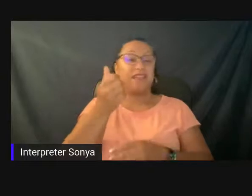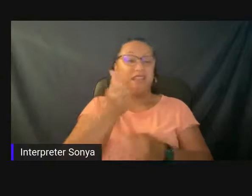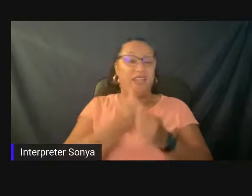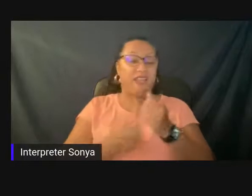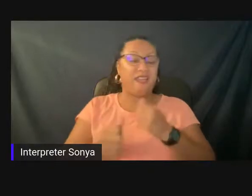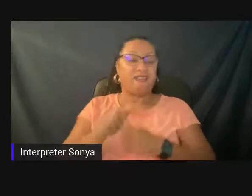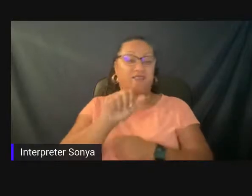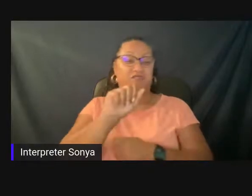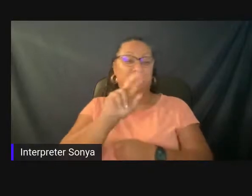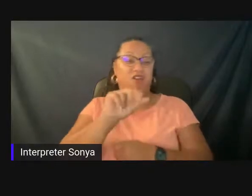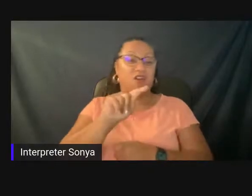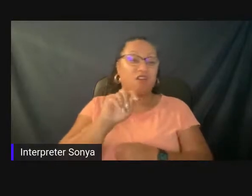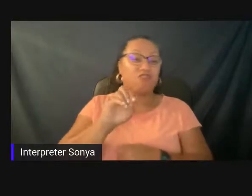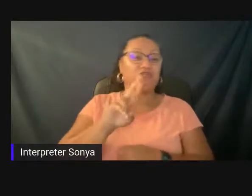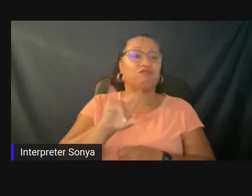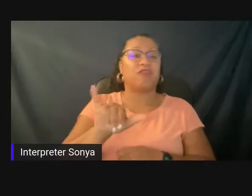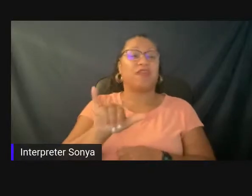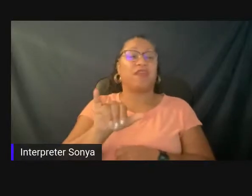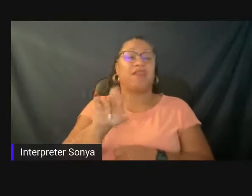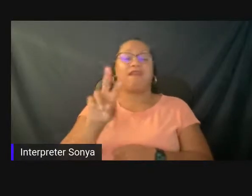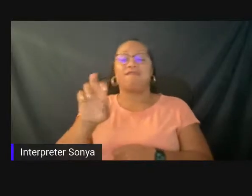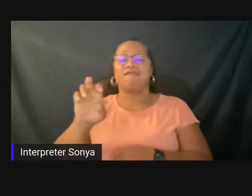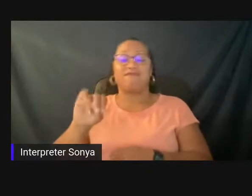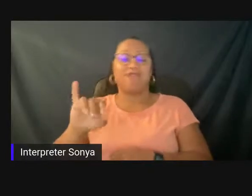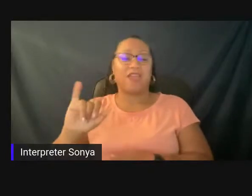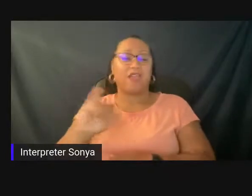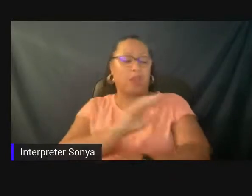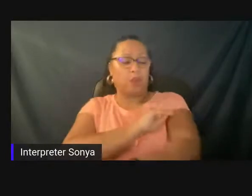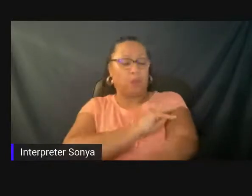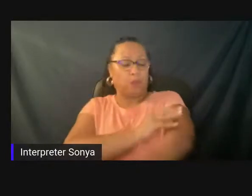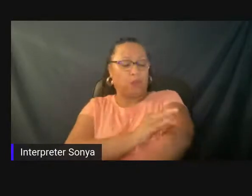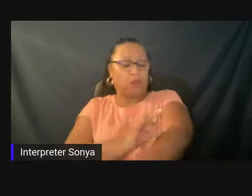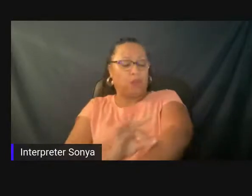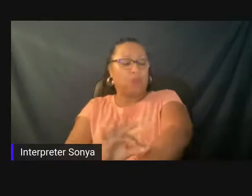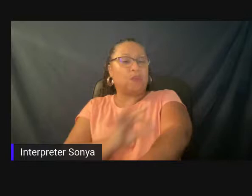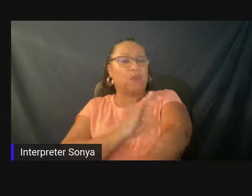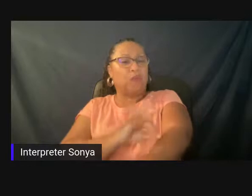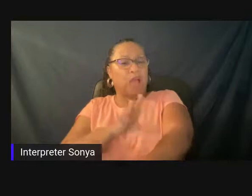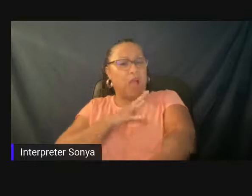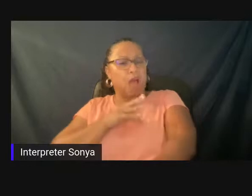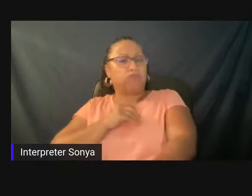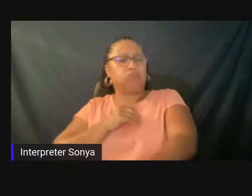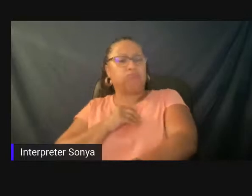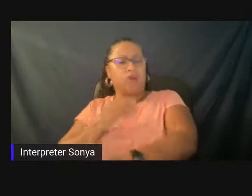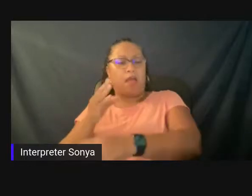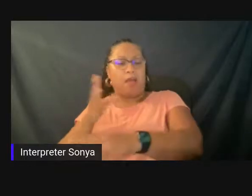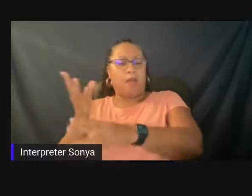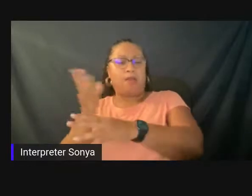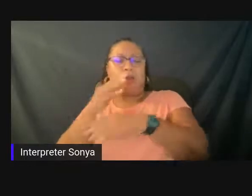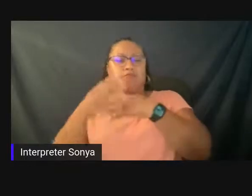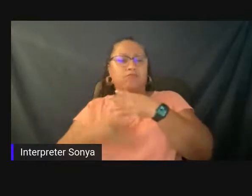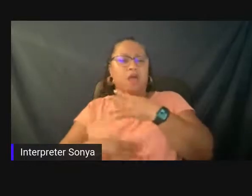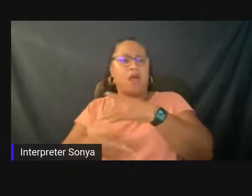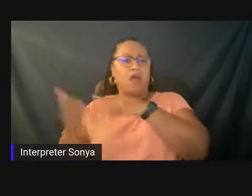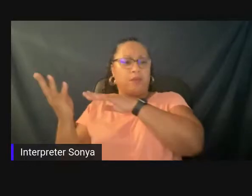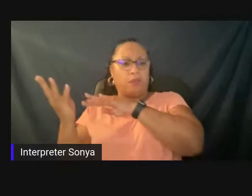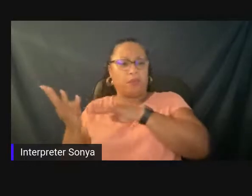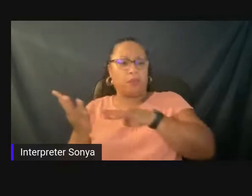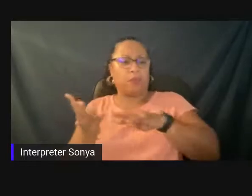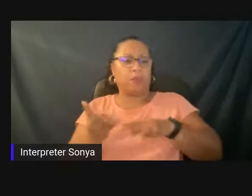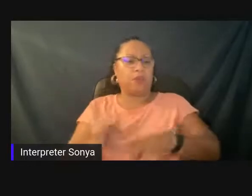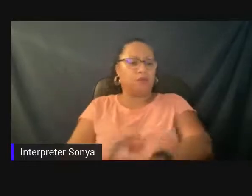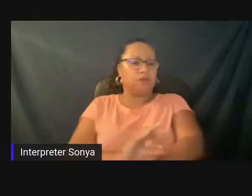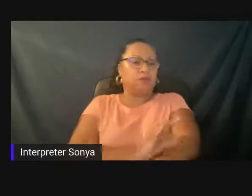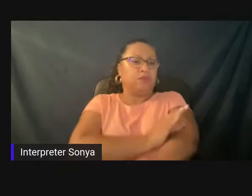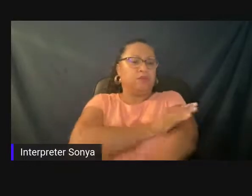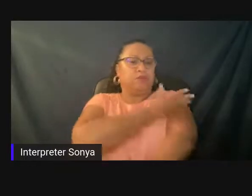vein joyfully receive the life-giving blood my heart pumps. I bless my